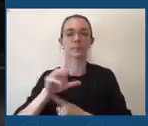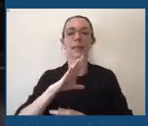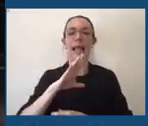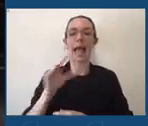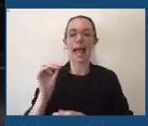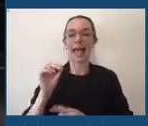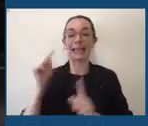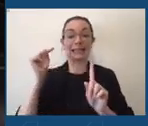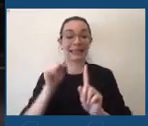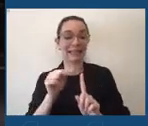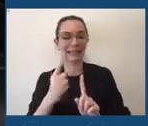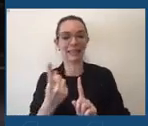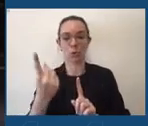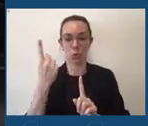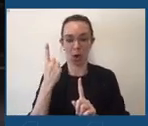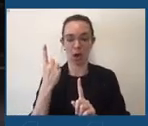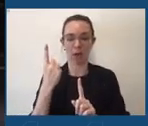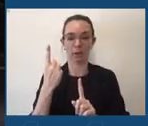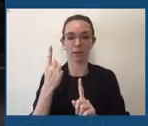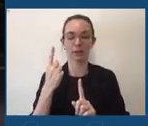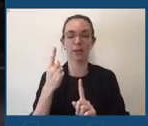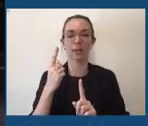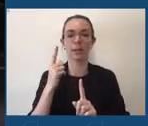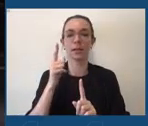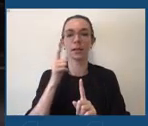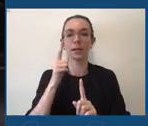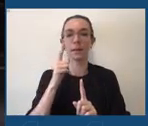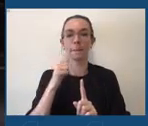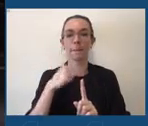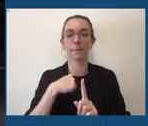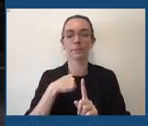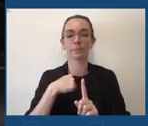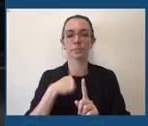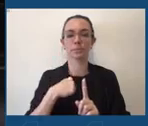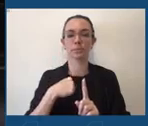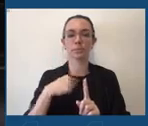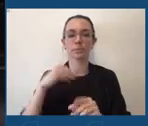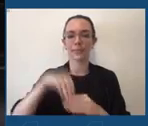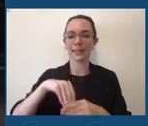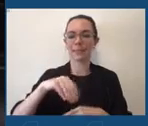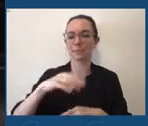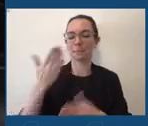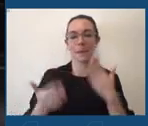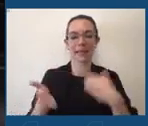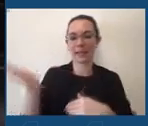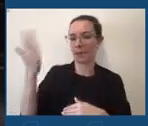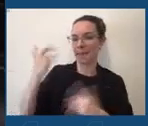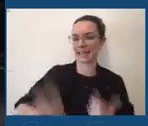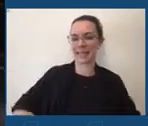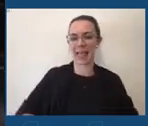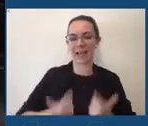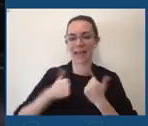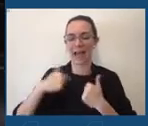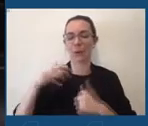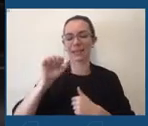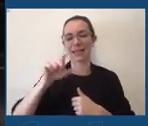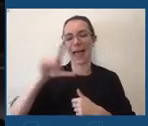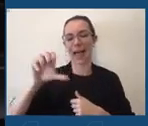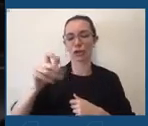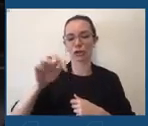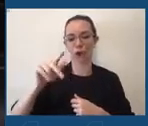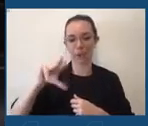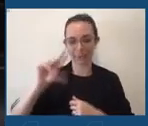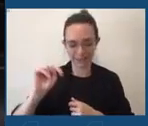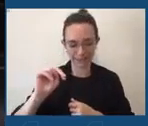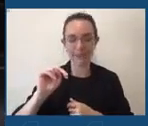one. In another life, I was Al Sharpton's campaign manager when he ran for